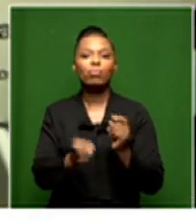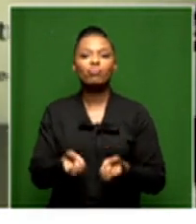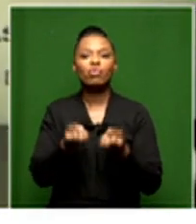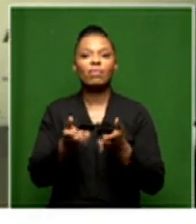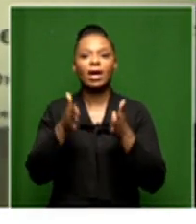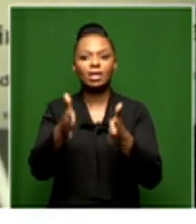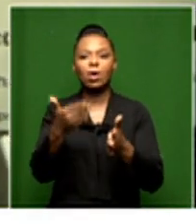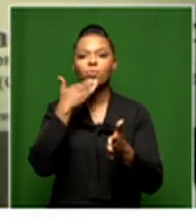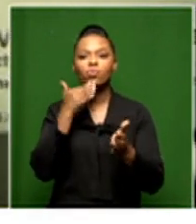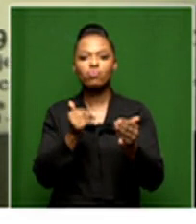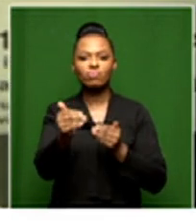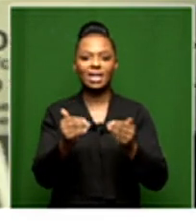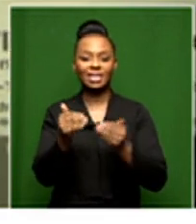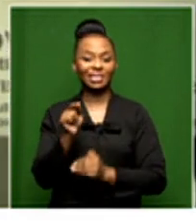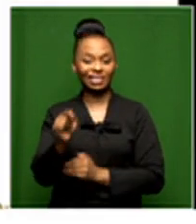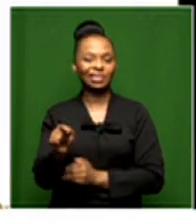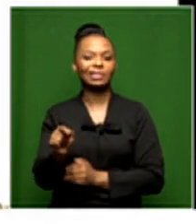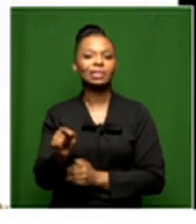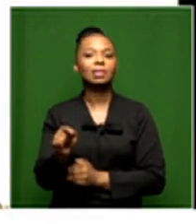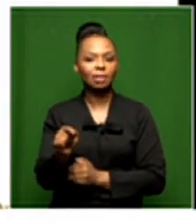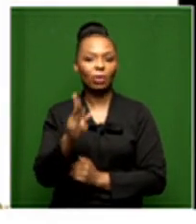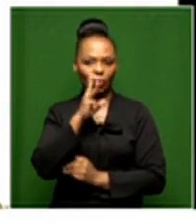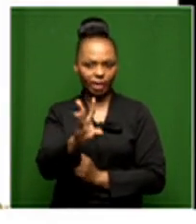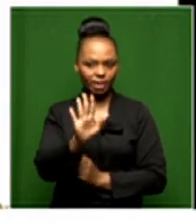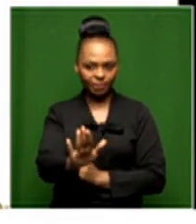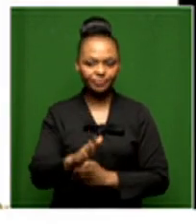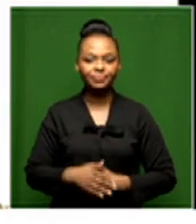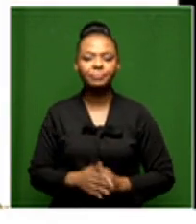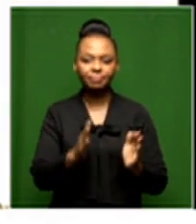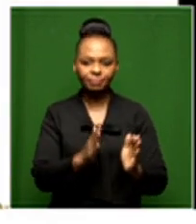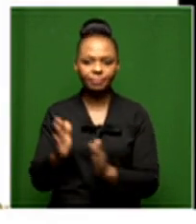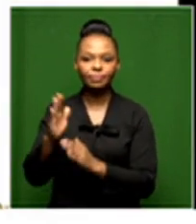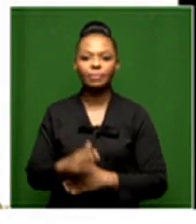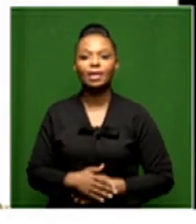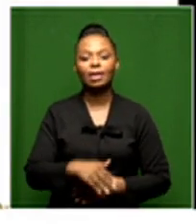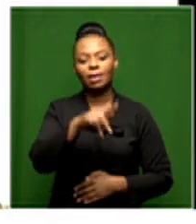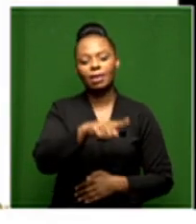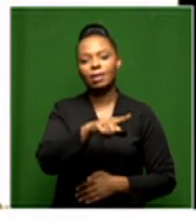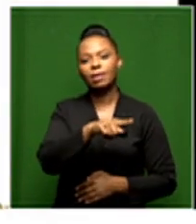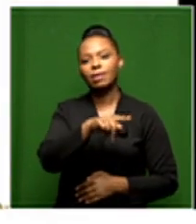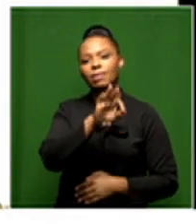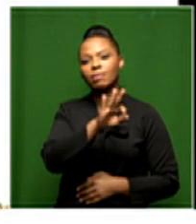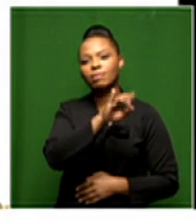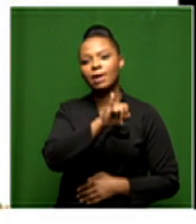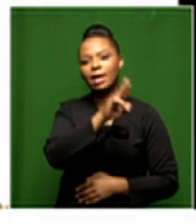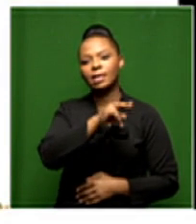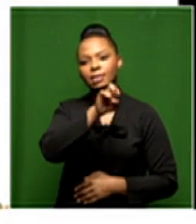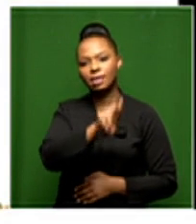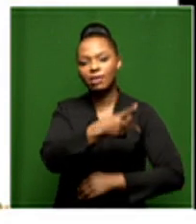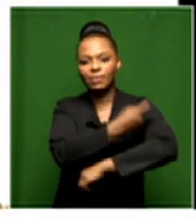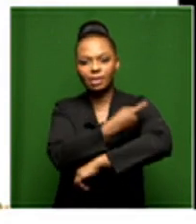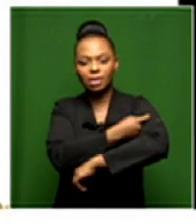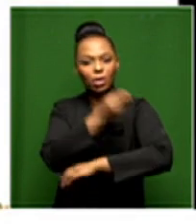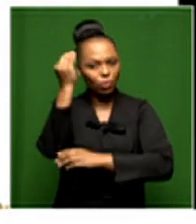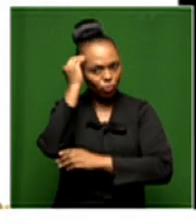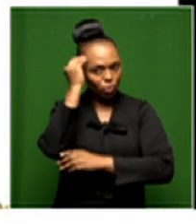would be able to manage some of that. Specifically talking about the Pfizer vaccine, we do know that the